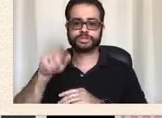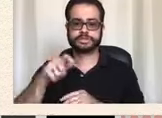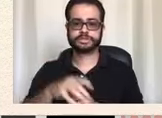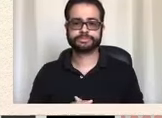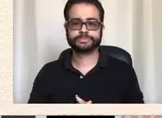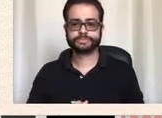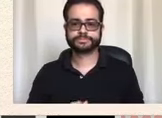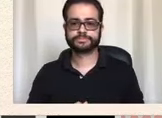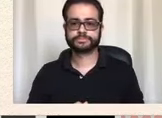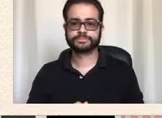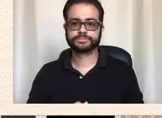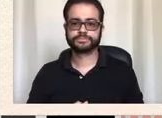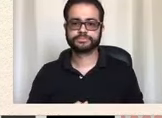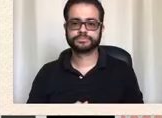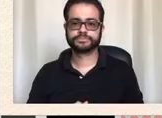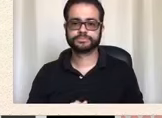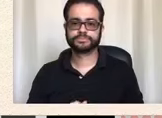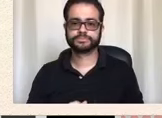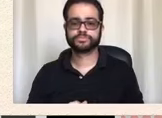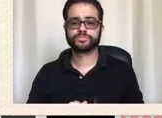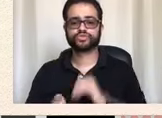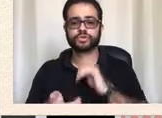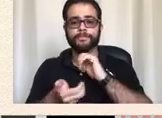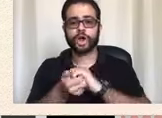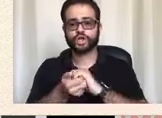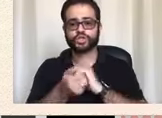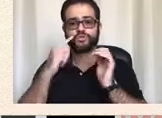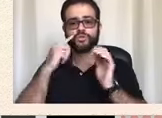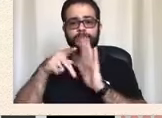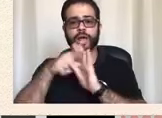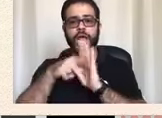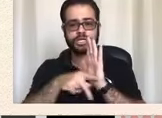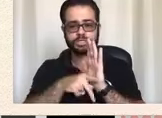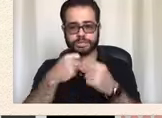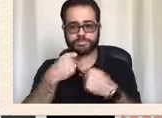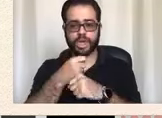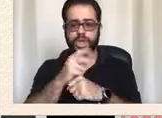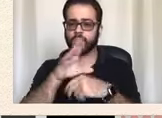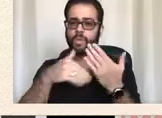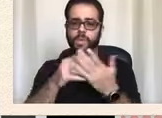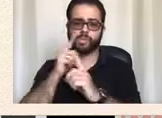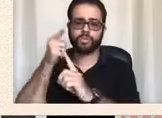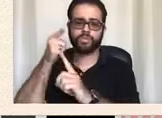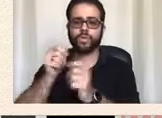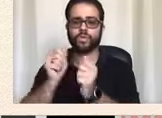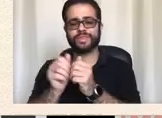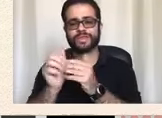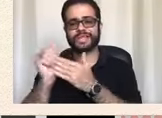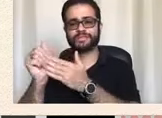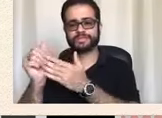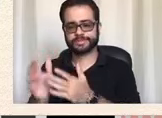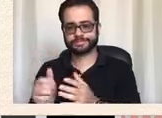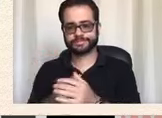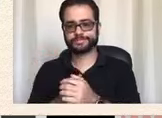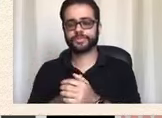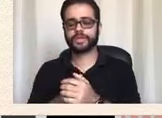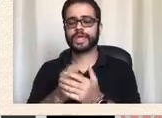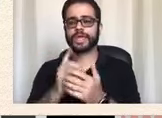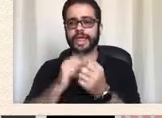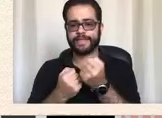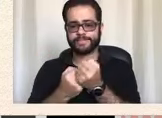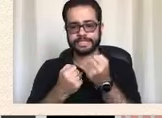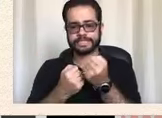So Partners in Policymaking is all about leadership and advocacy. I mean, we're gonna learn how to be advocates, greater